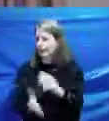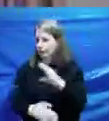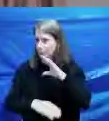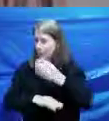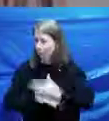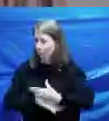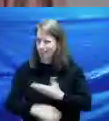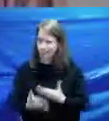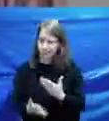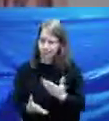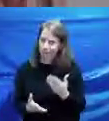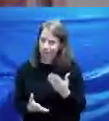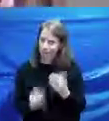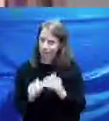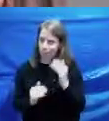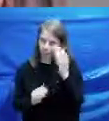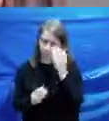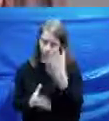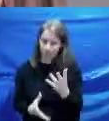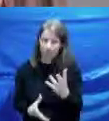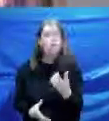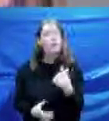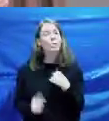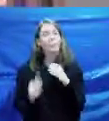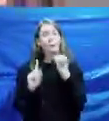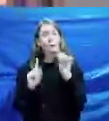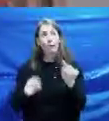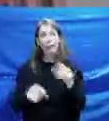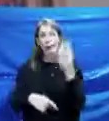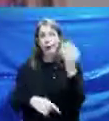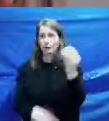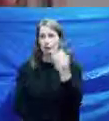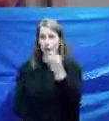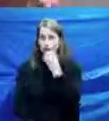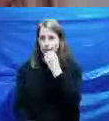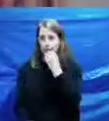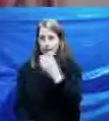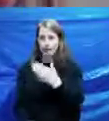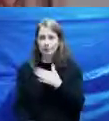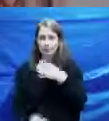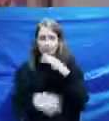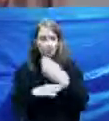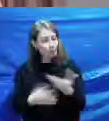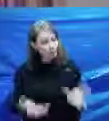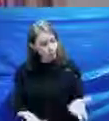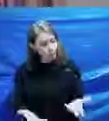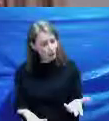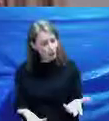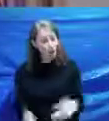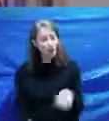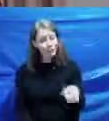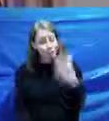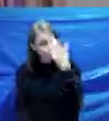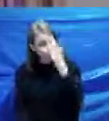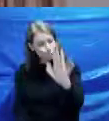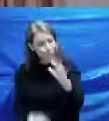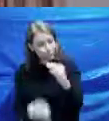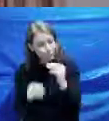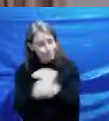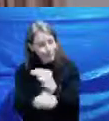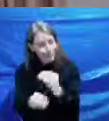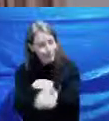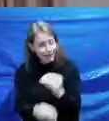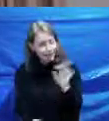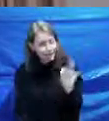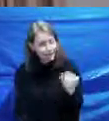and the truth, you know, dinner topic conversations is I turn to her and I say, Ariana, great, you know your math facts, we did really well with